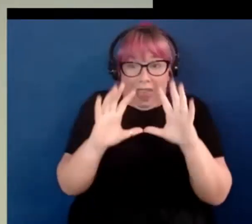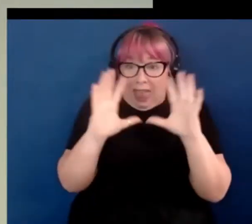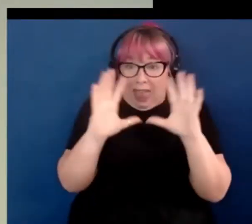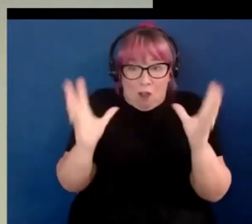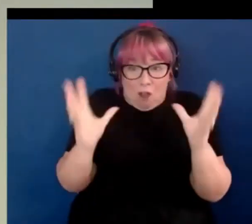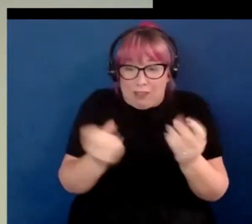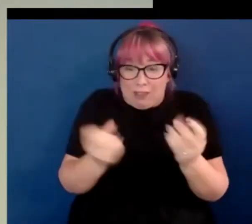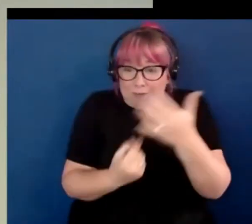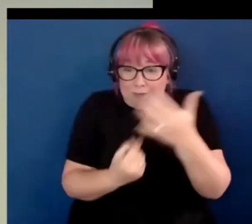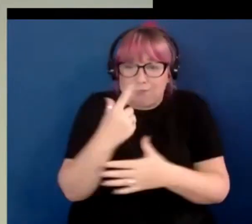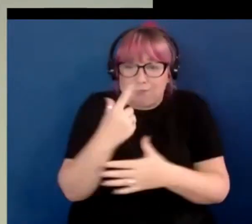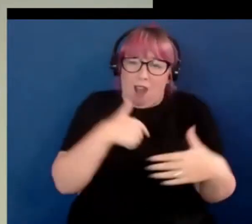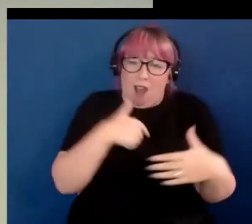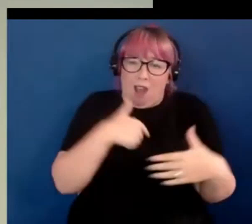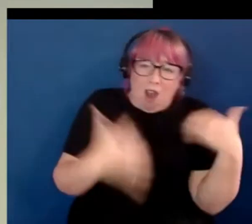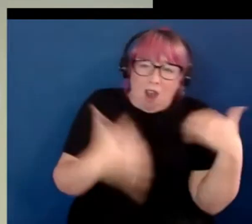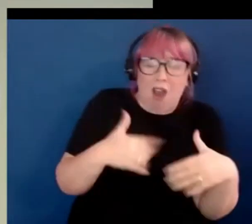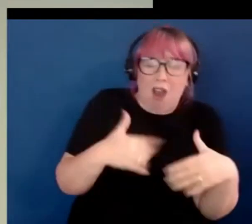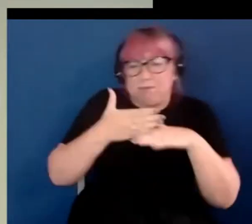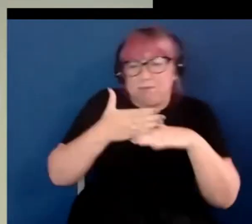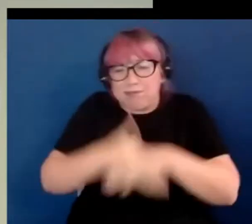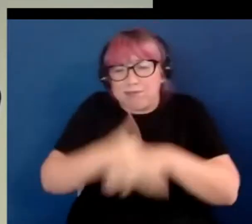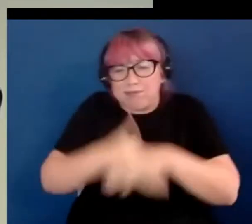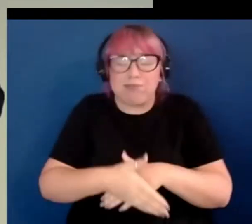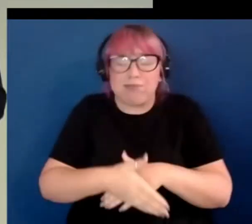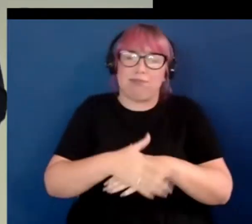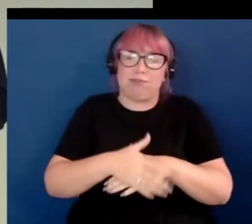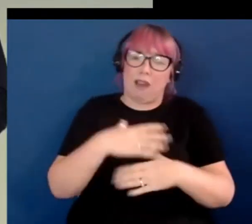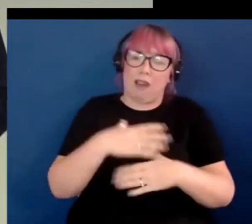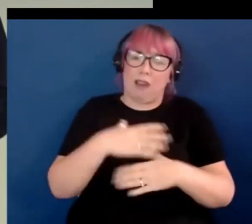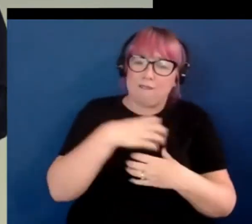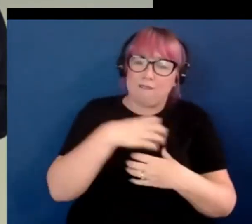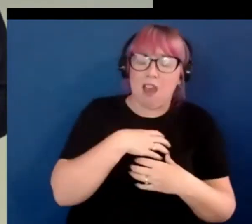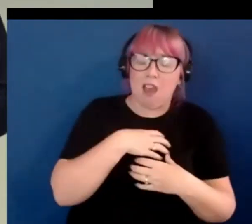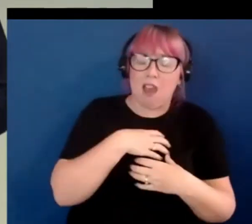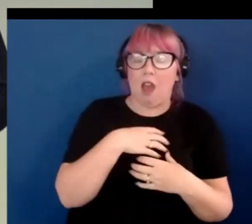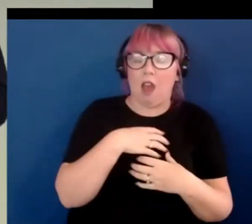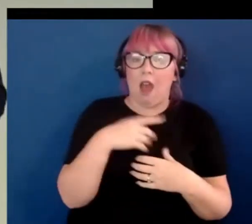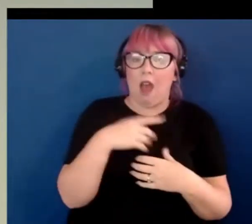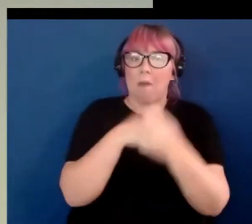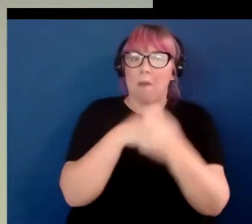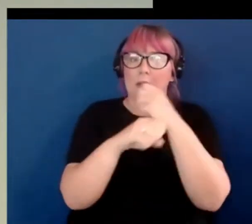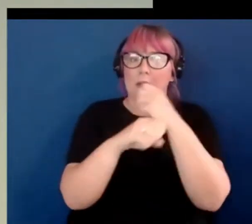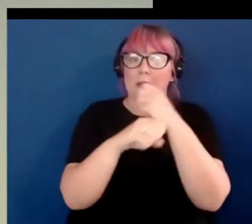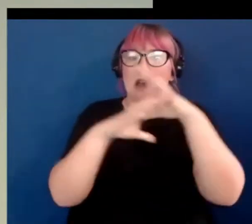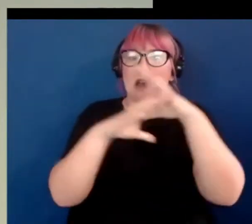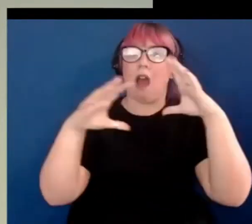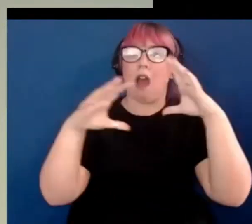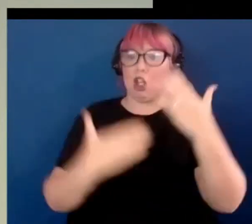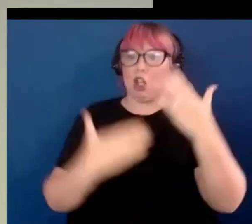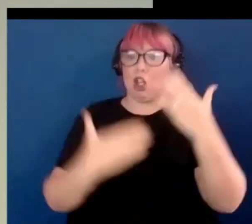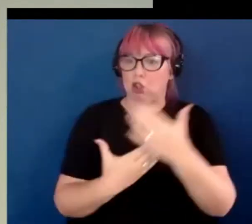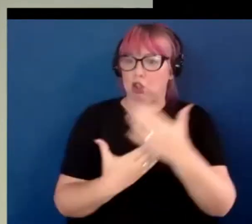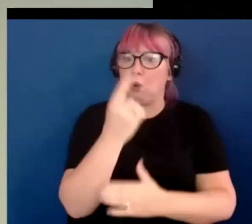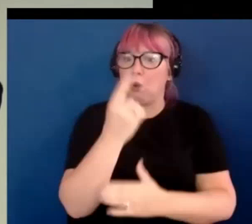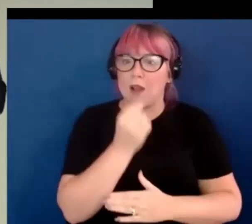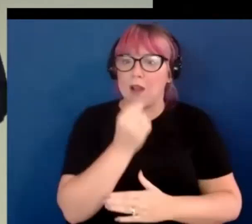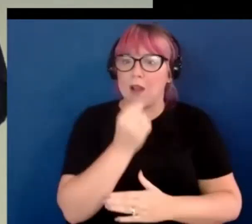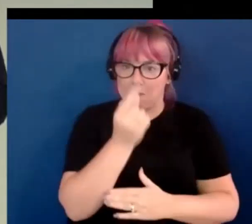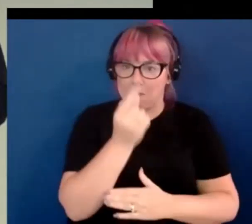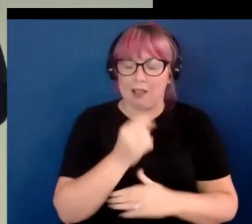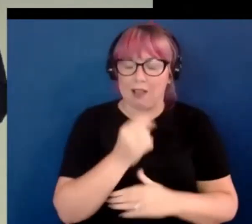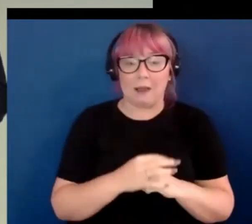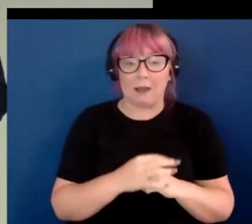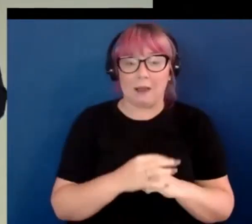the hardship, we had a glimpse of something new. And we think that deep down